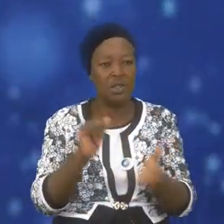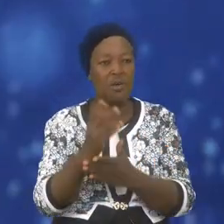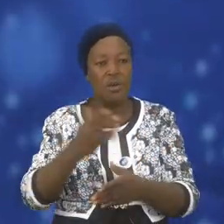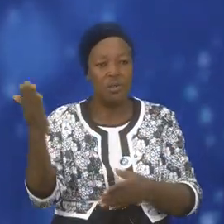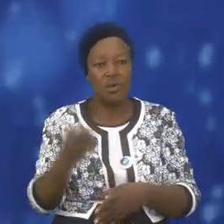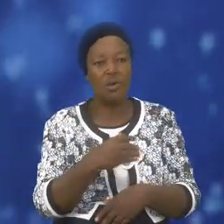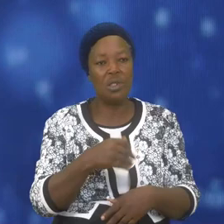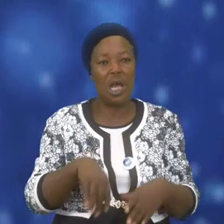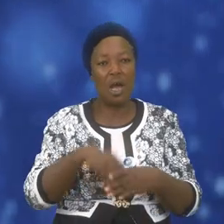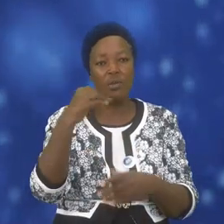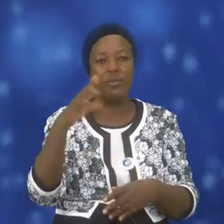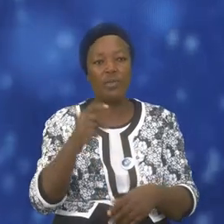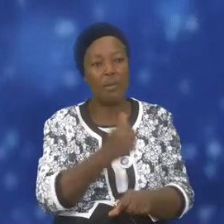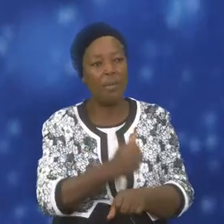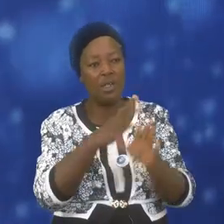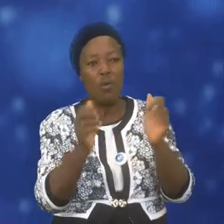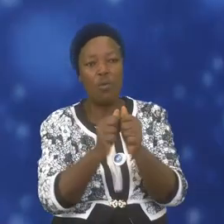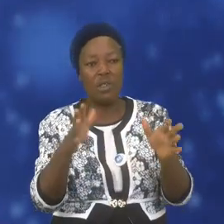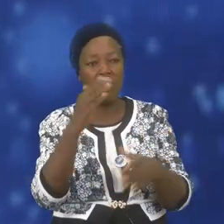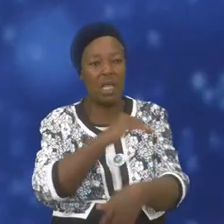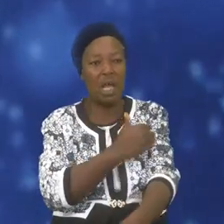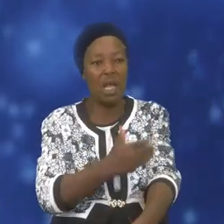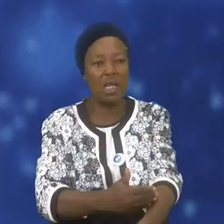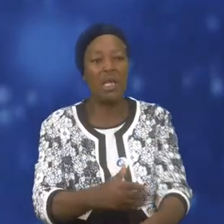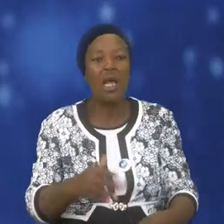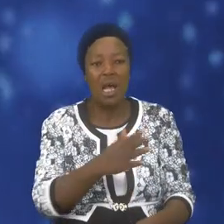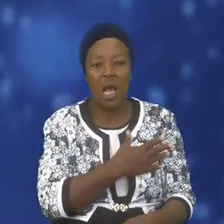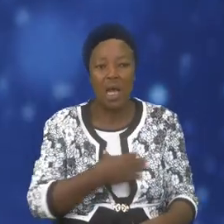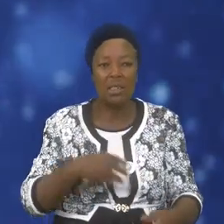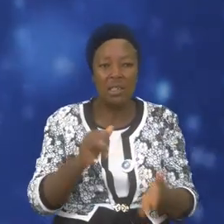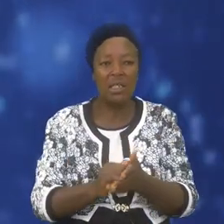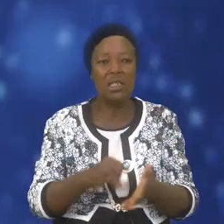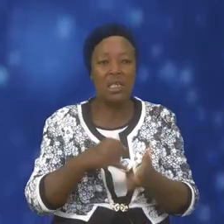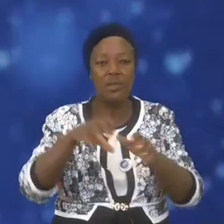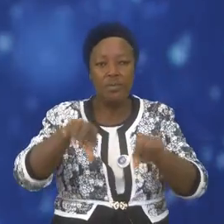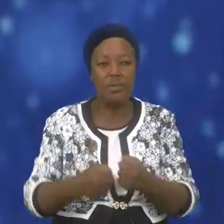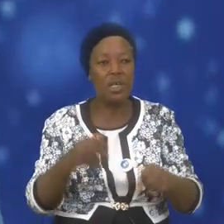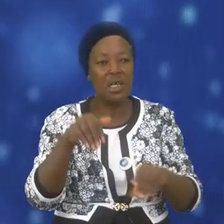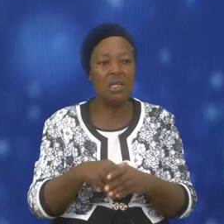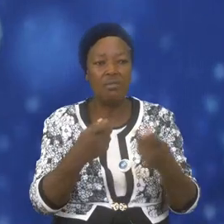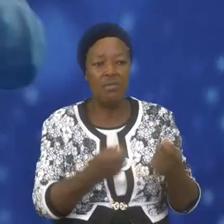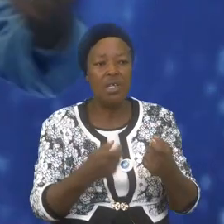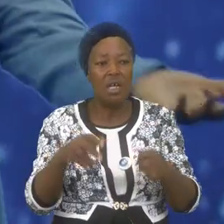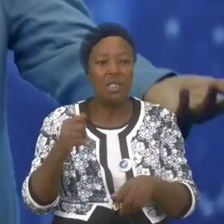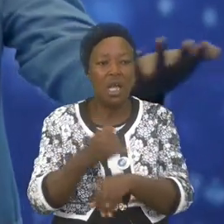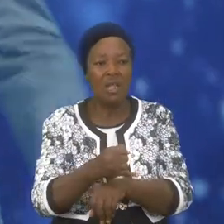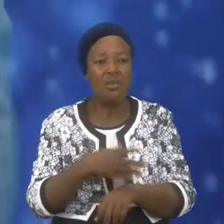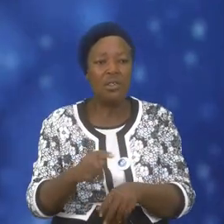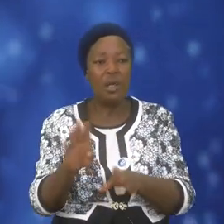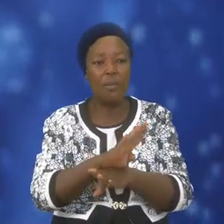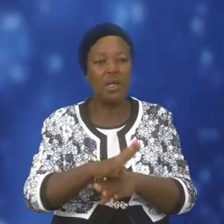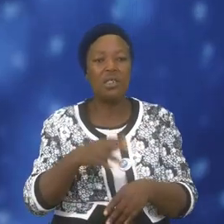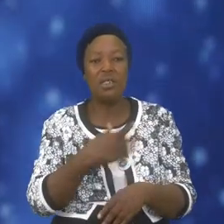that it break in pieces the iron, the brass, the clay, the silver, and the gold, the